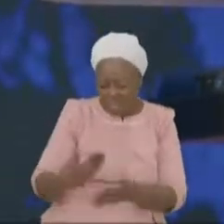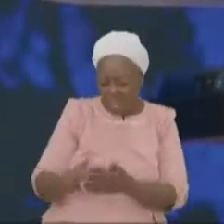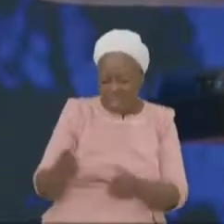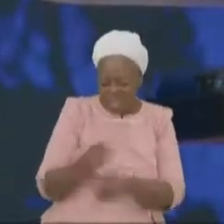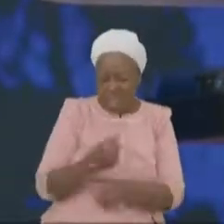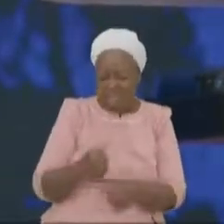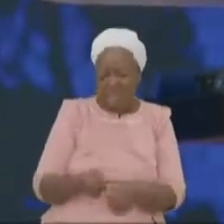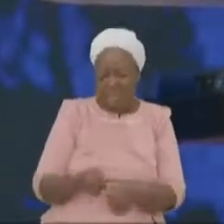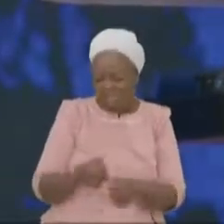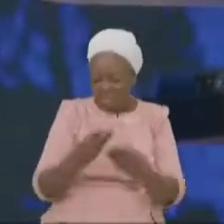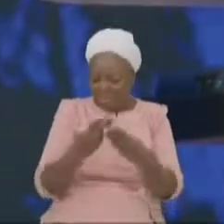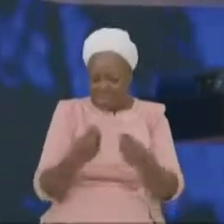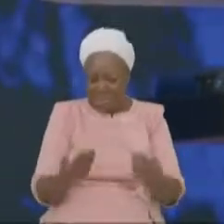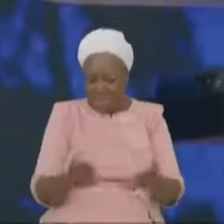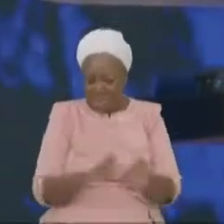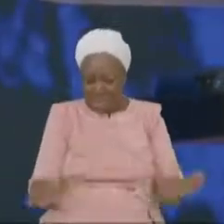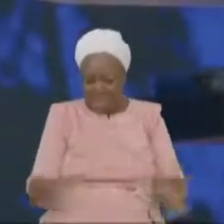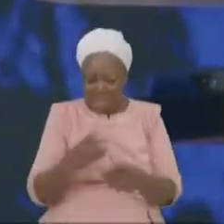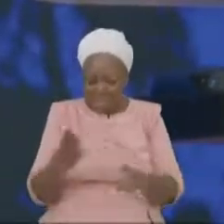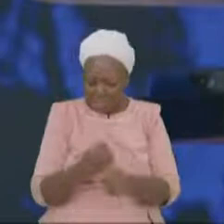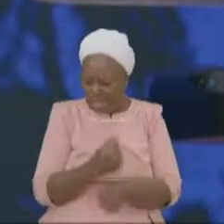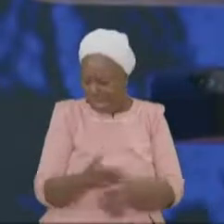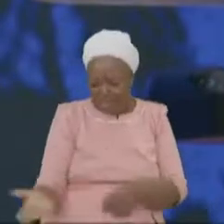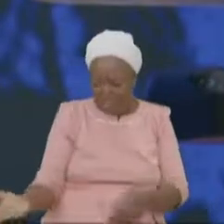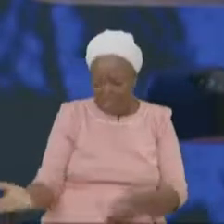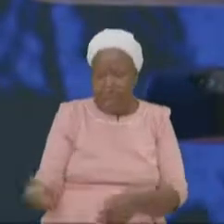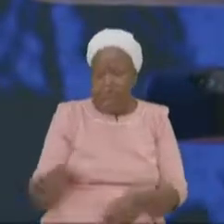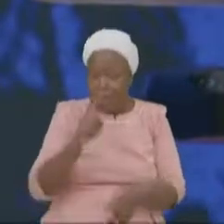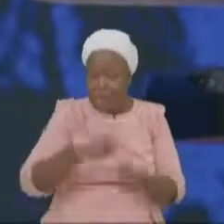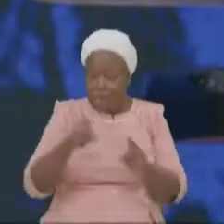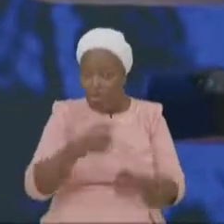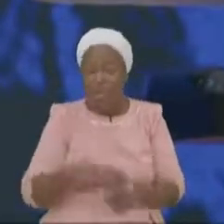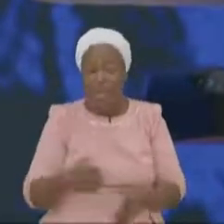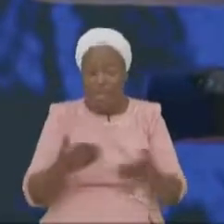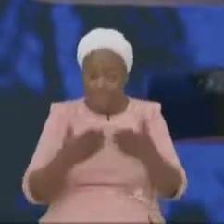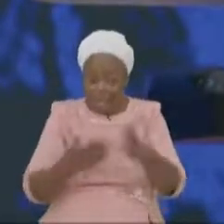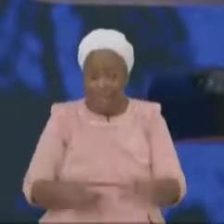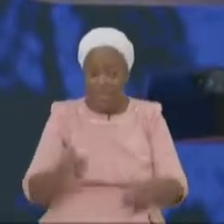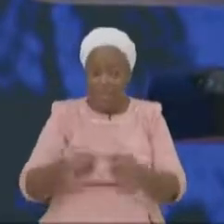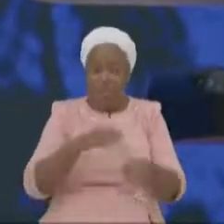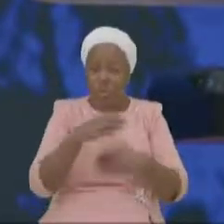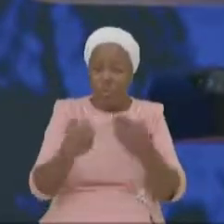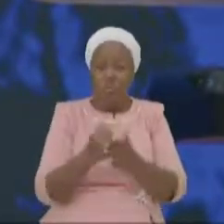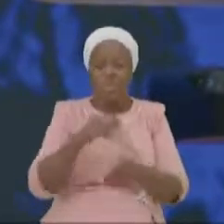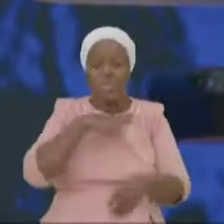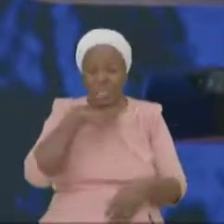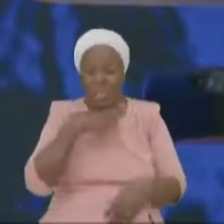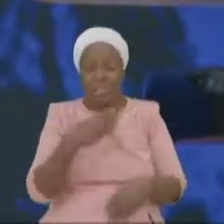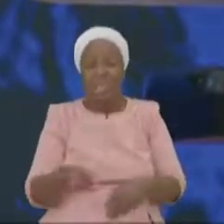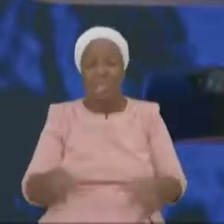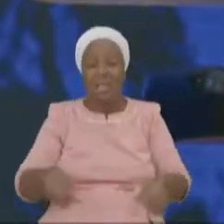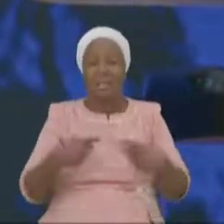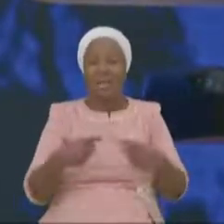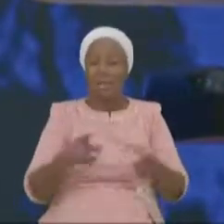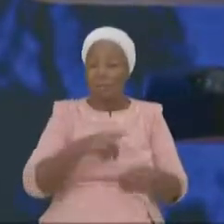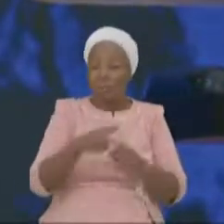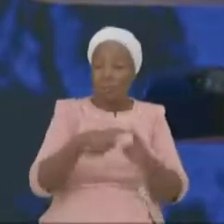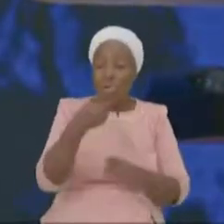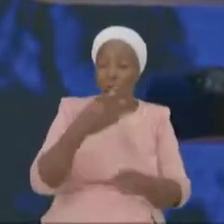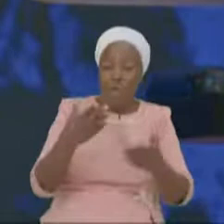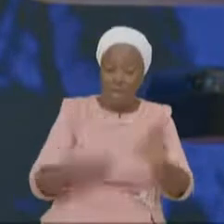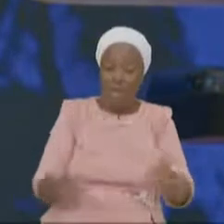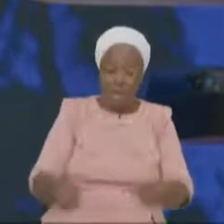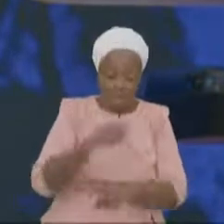land, they get whatever. You are dead to their corruption and to their pollution. When you are dead